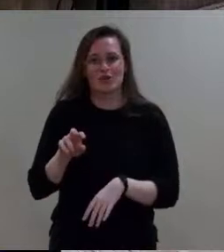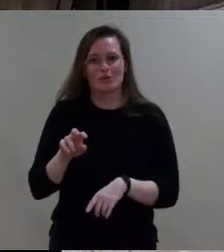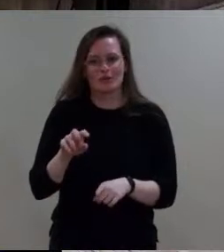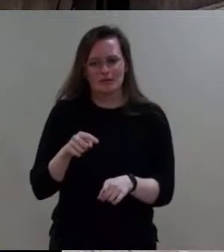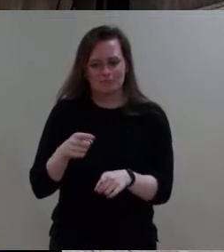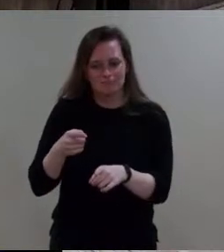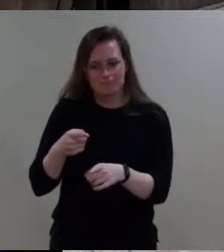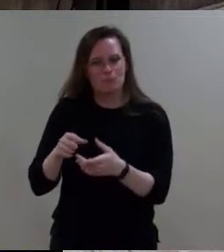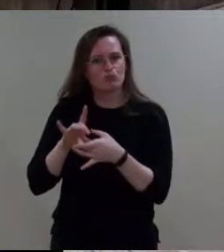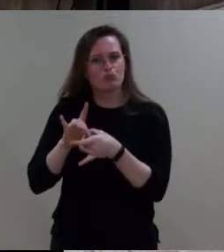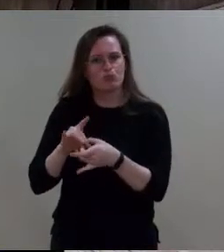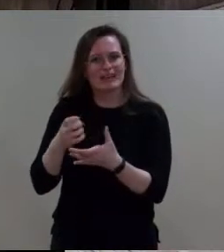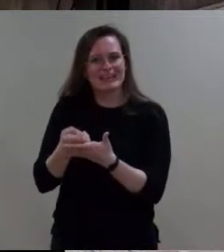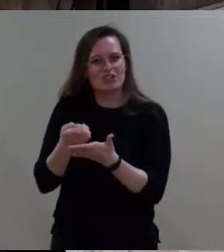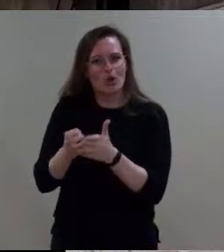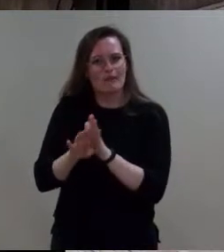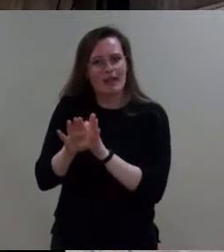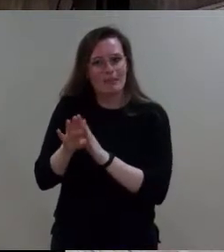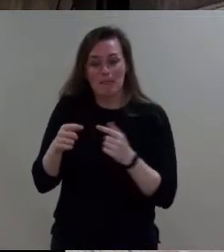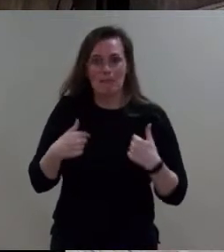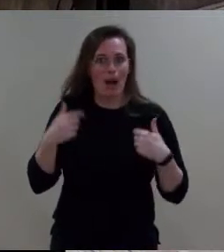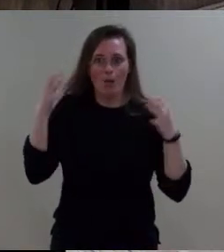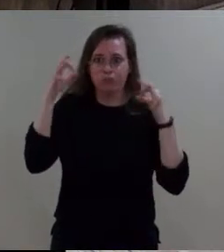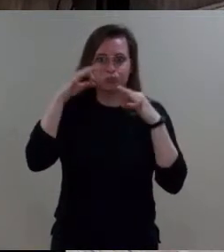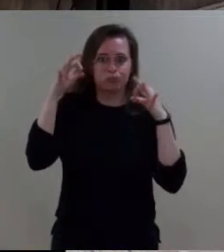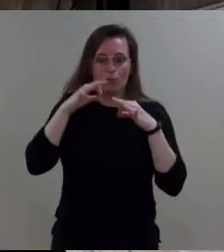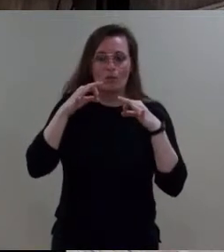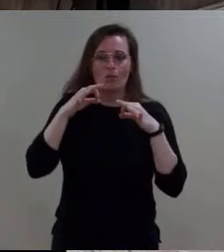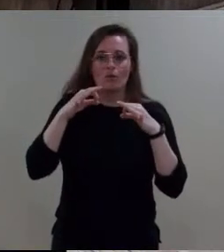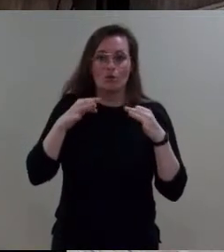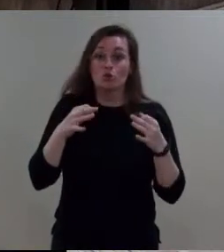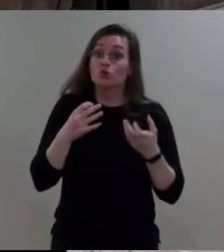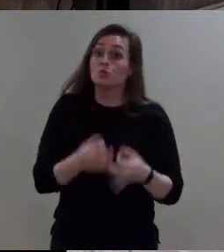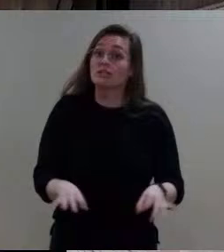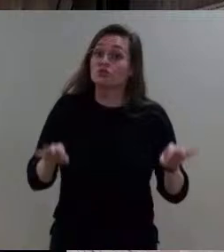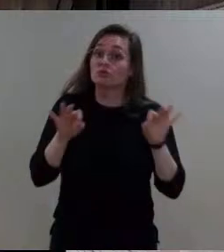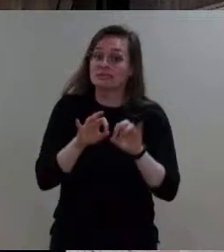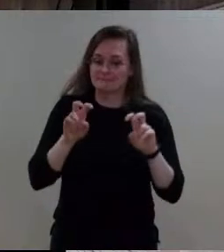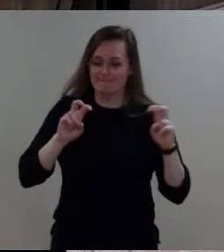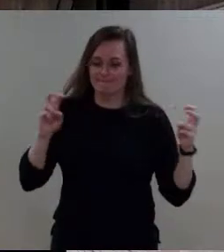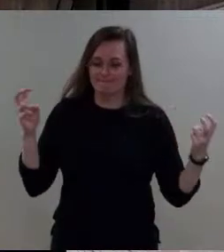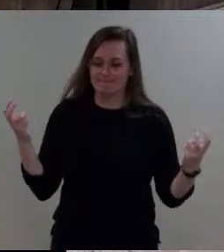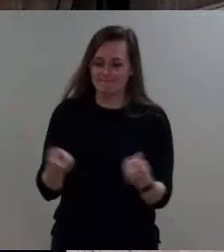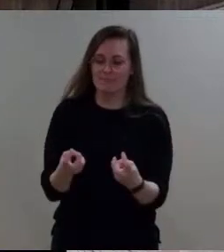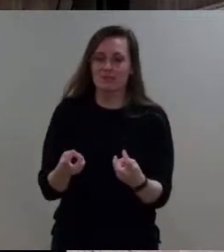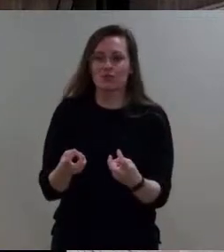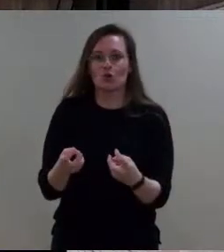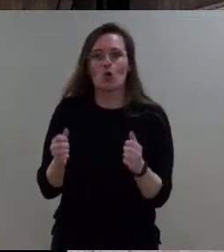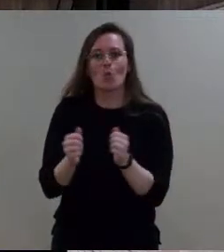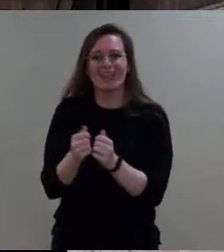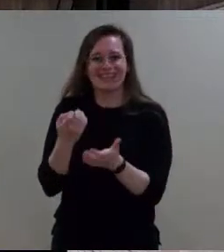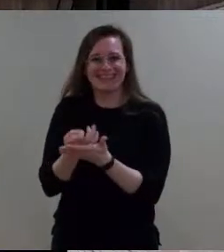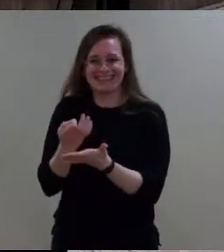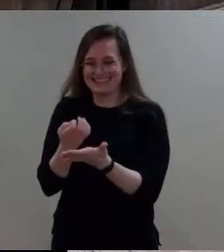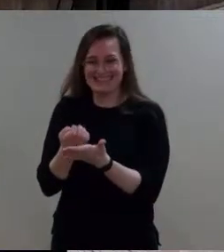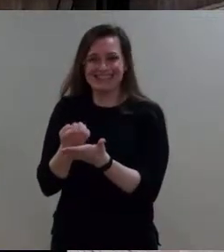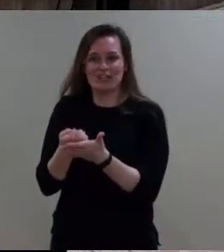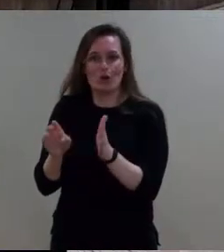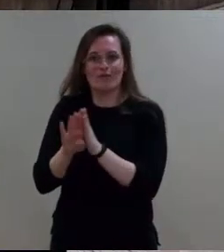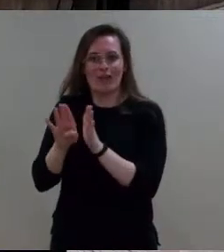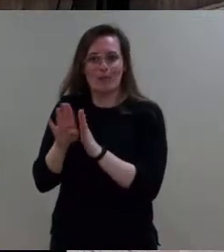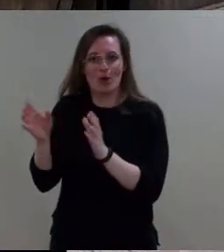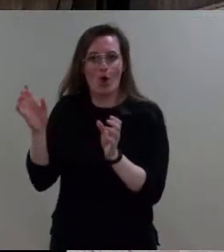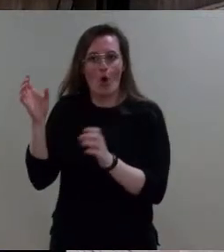economic development. So it was interesting to sit around a table with economic development officers from not just Kentville and Pictou